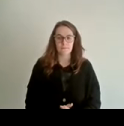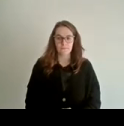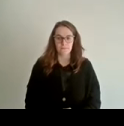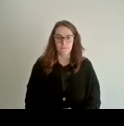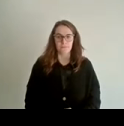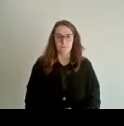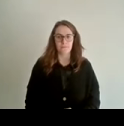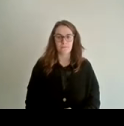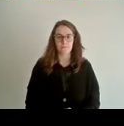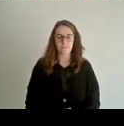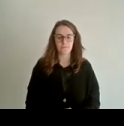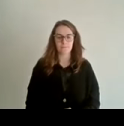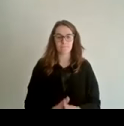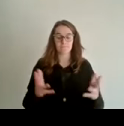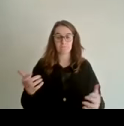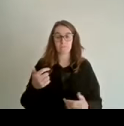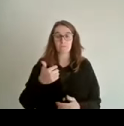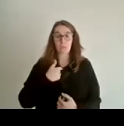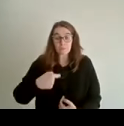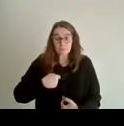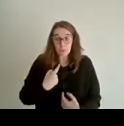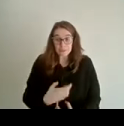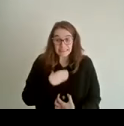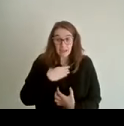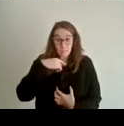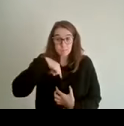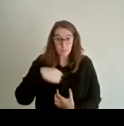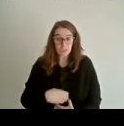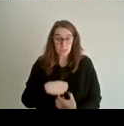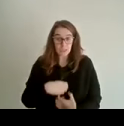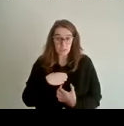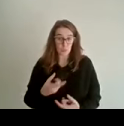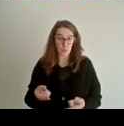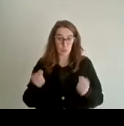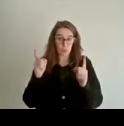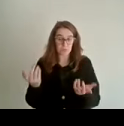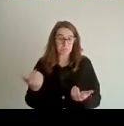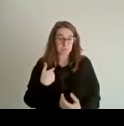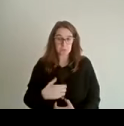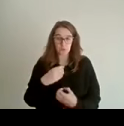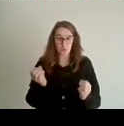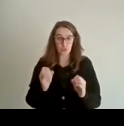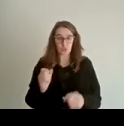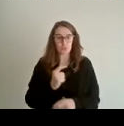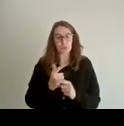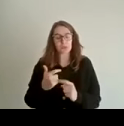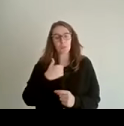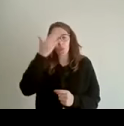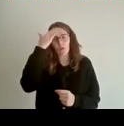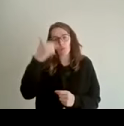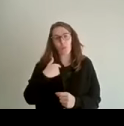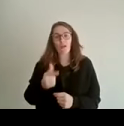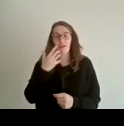I have not experienced myself to be in the underrepresented group, I say. I have felt the privilege to be in the majority with